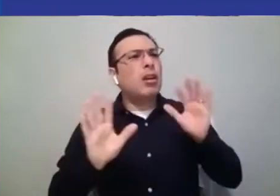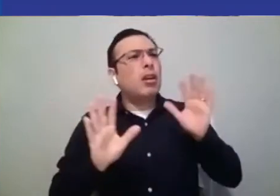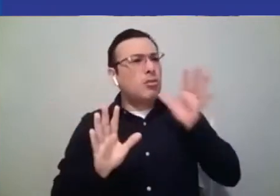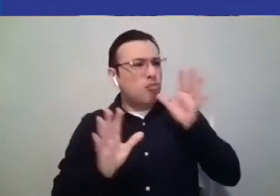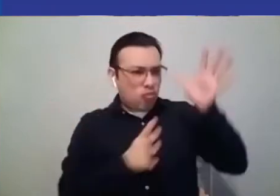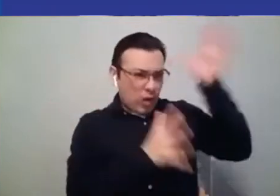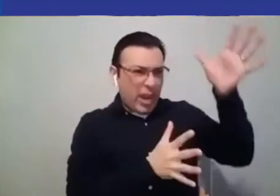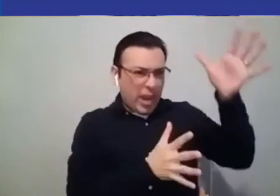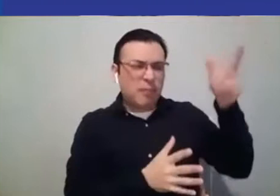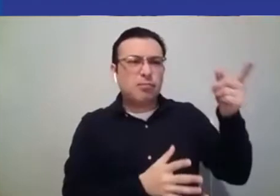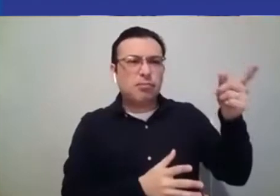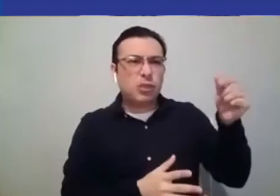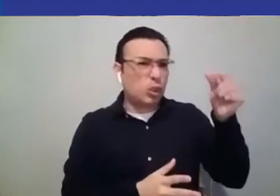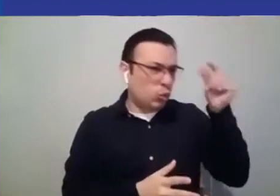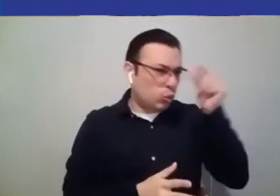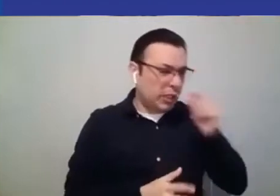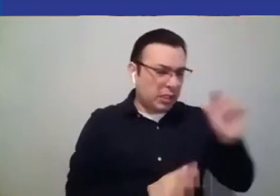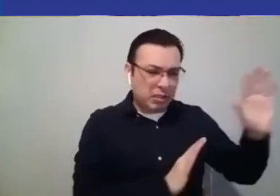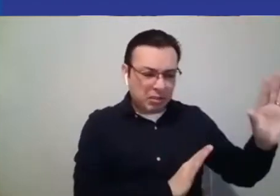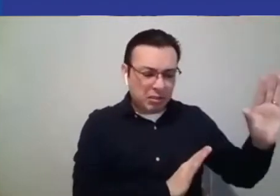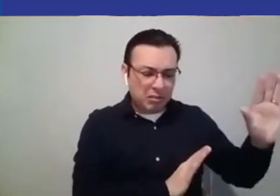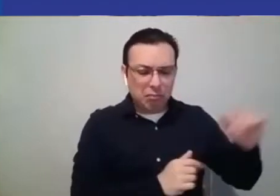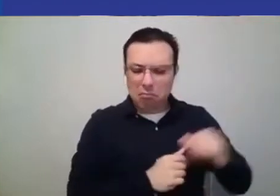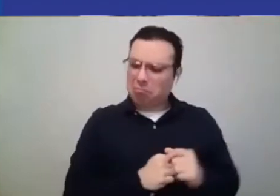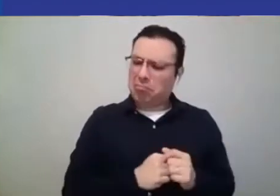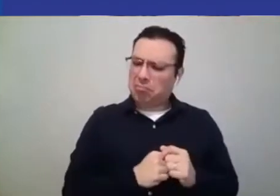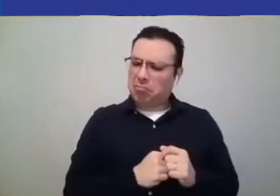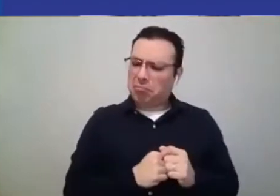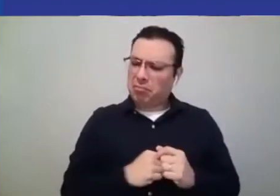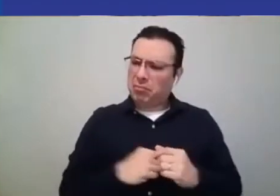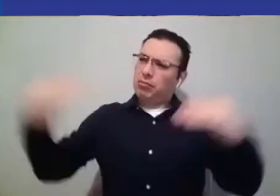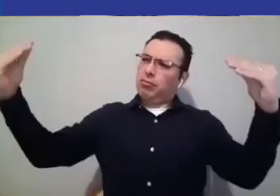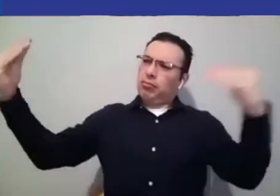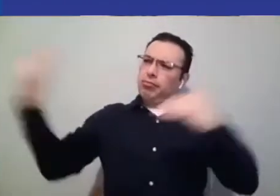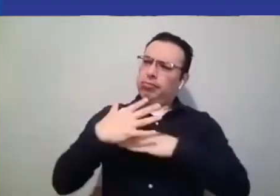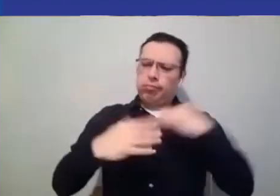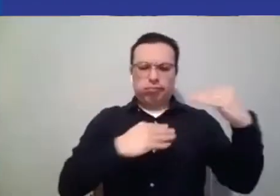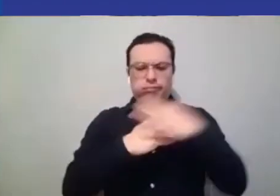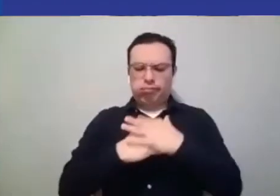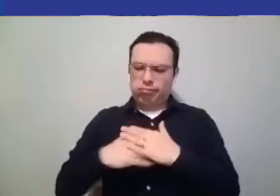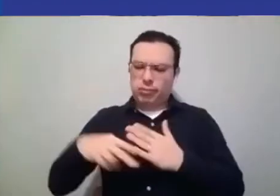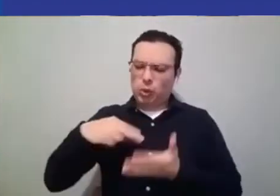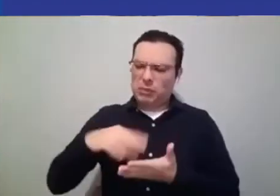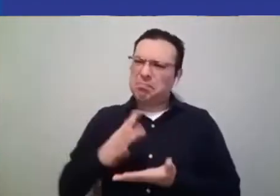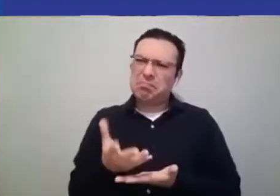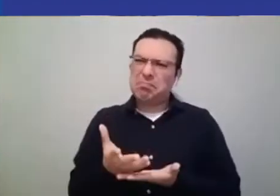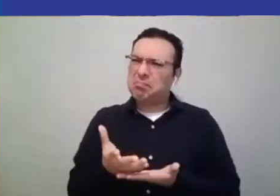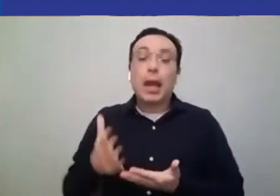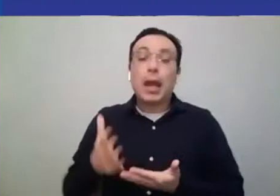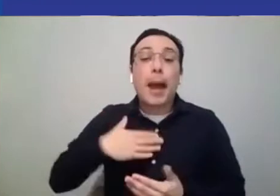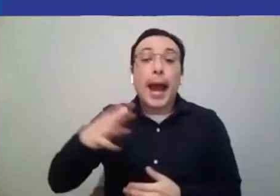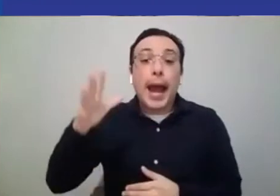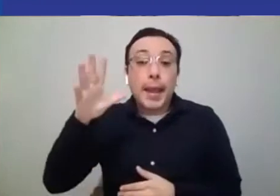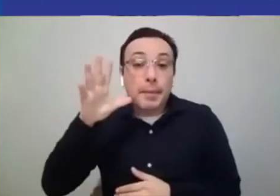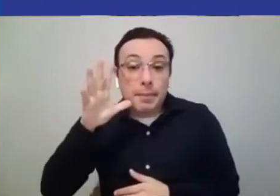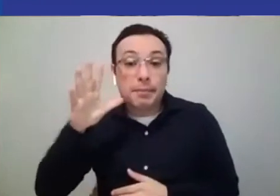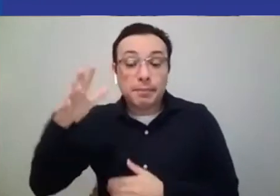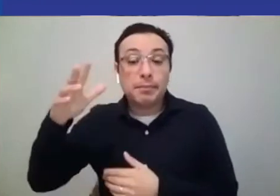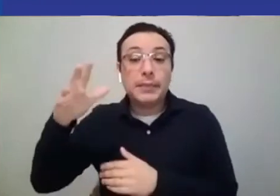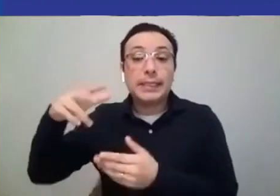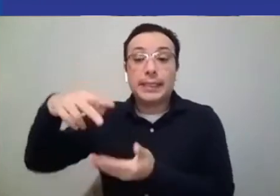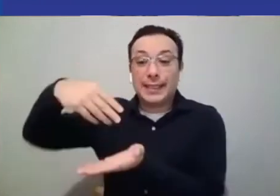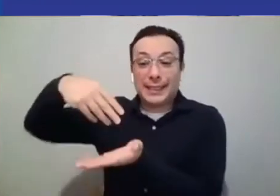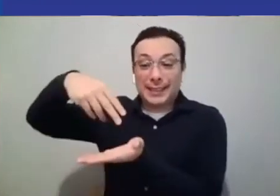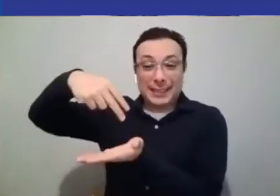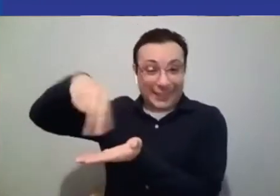But I never grew up with that dance tradition. And my mother was she is a ballet teacher. So I remember Suki